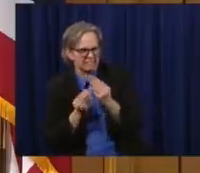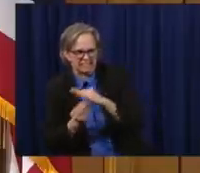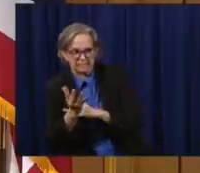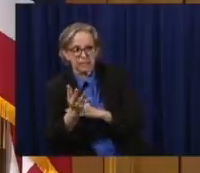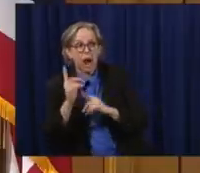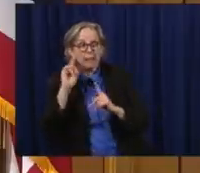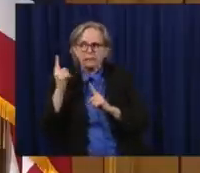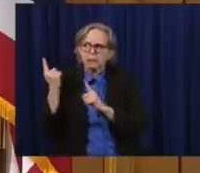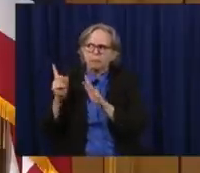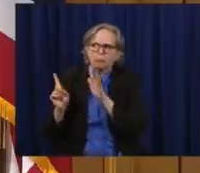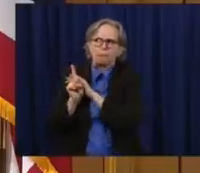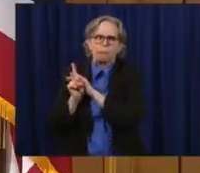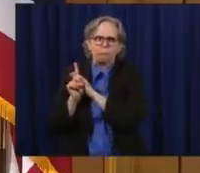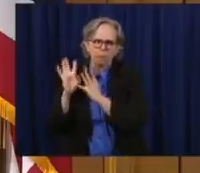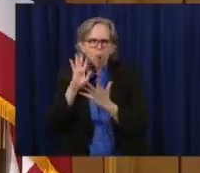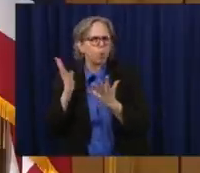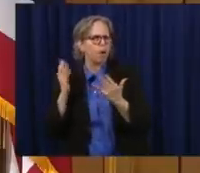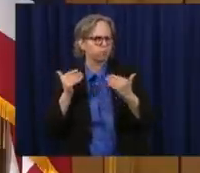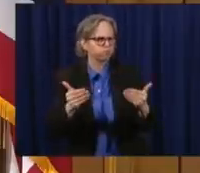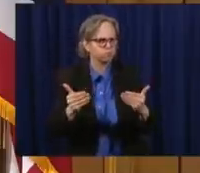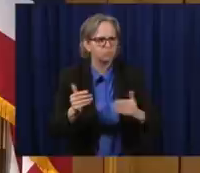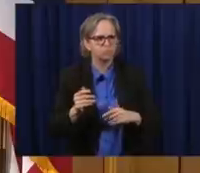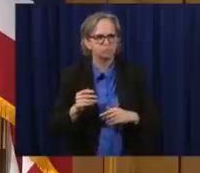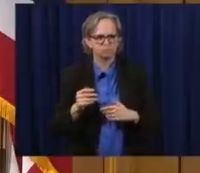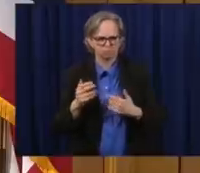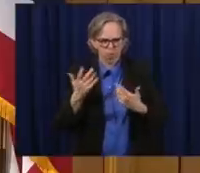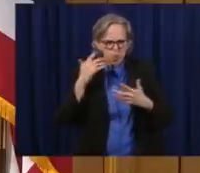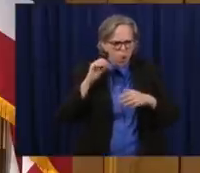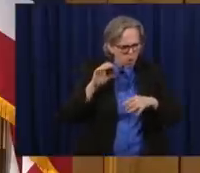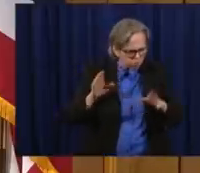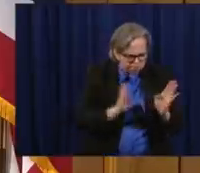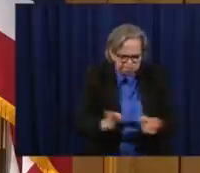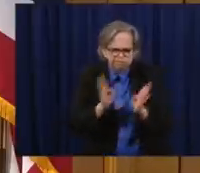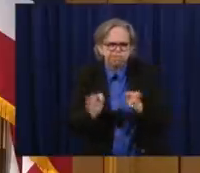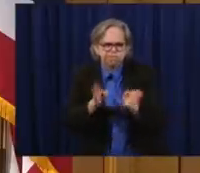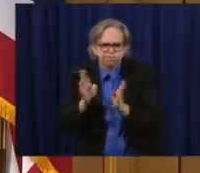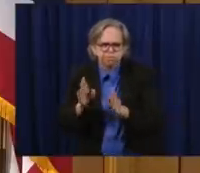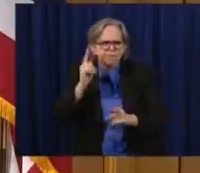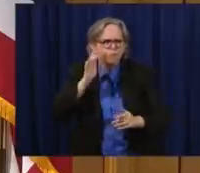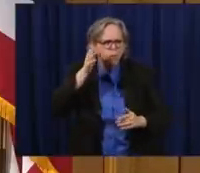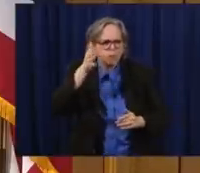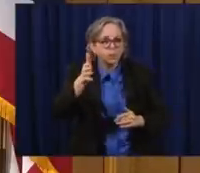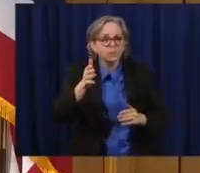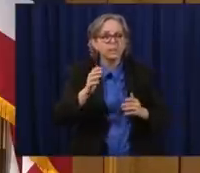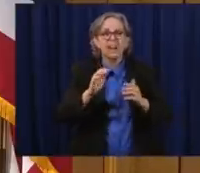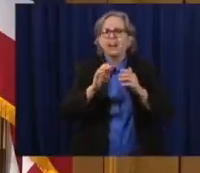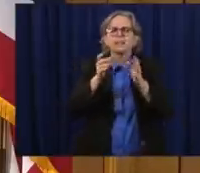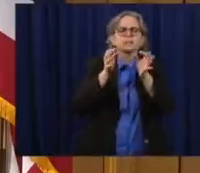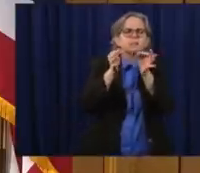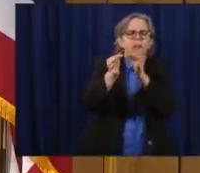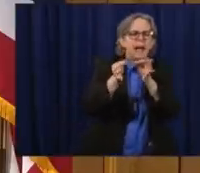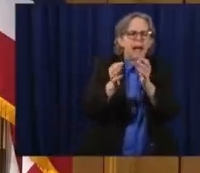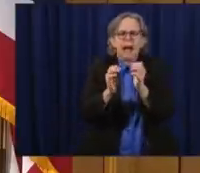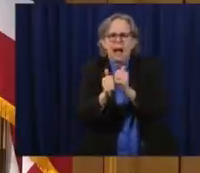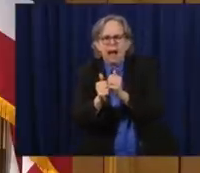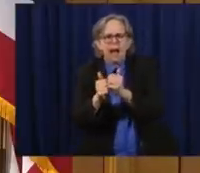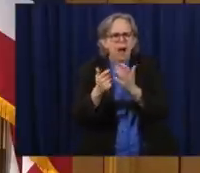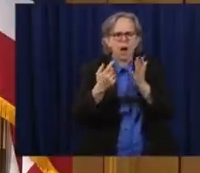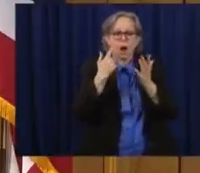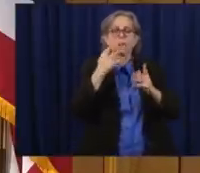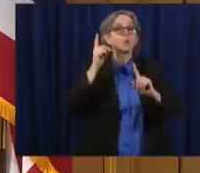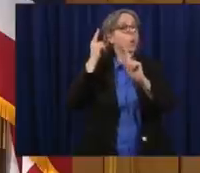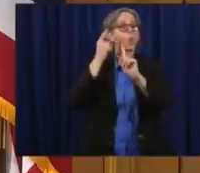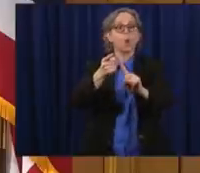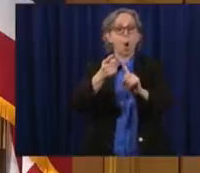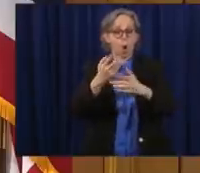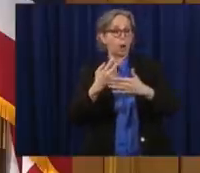We will be working on the plan and kind of how we explain the plan. And next week we'll be starting to, in different